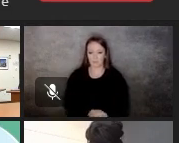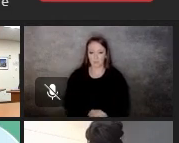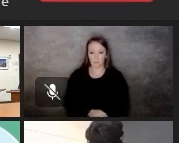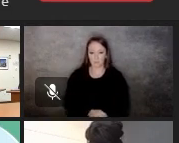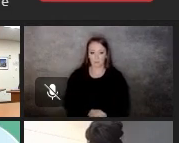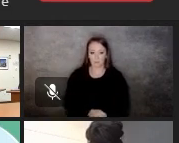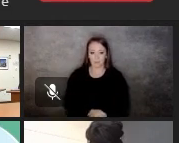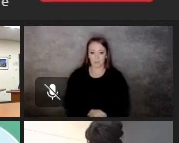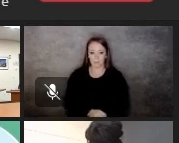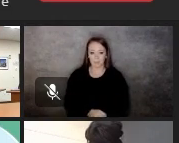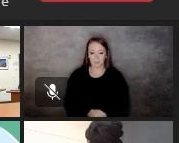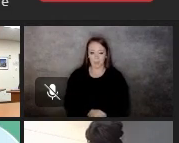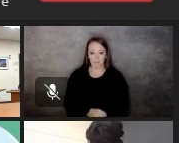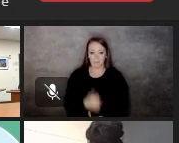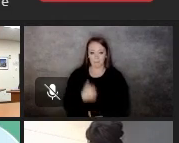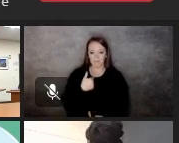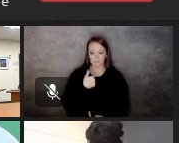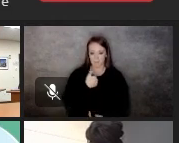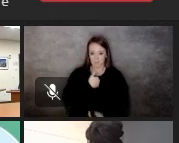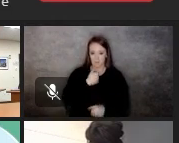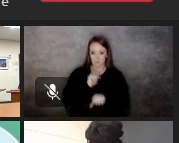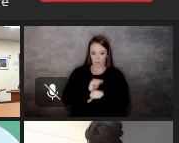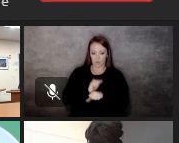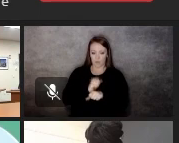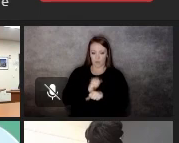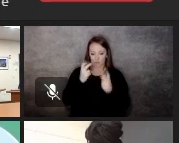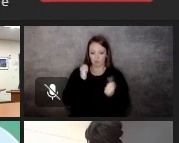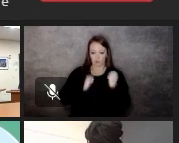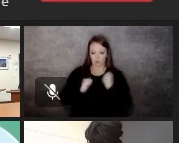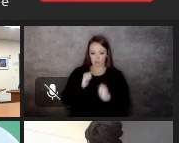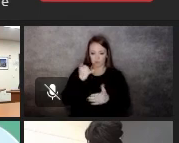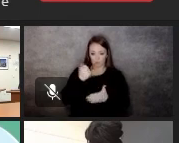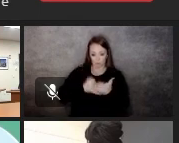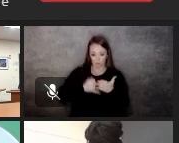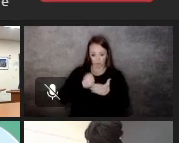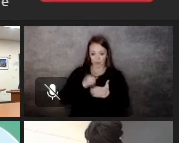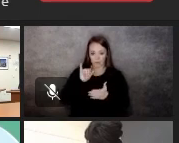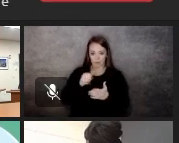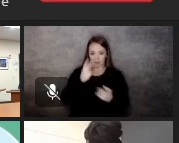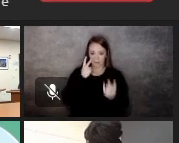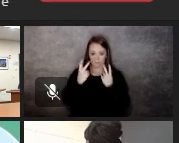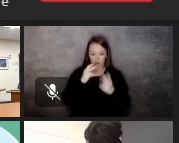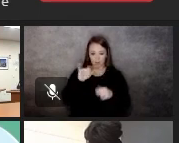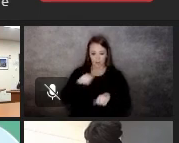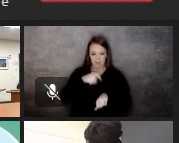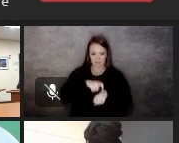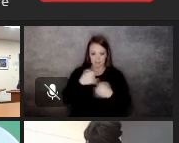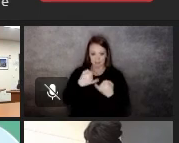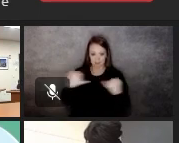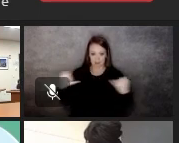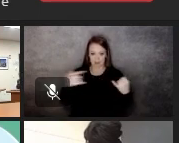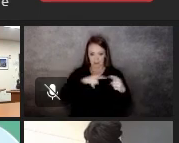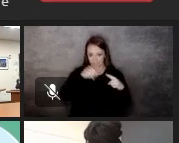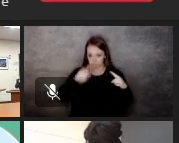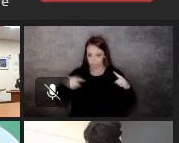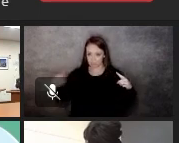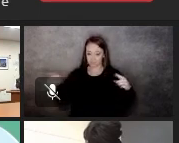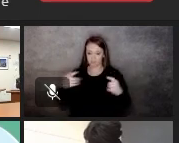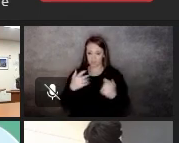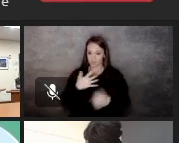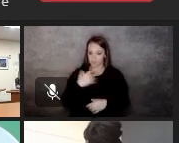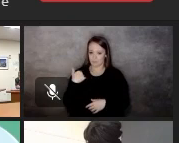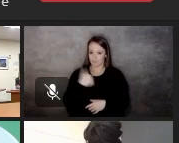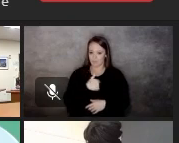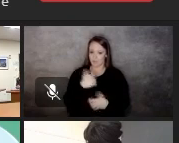Again, I work with visual and performing arts, so this is a visual representation of that timeline. We are a people who like to have a visual